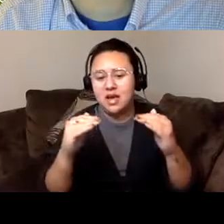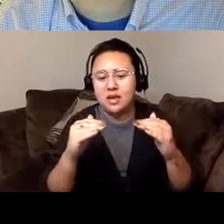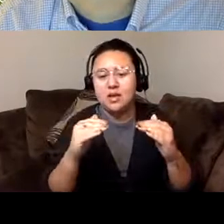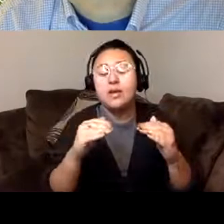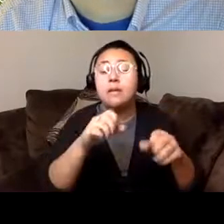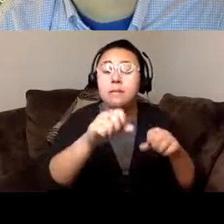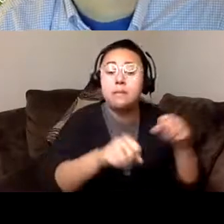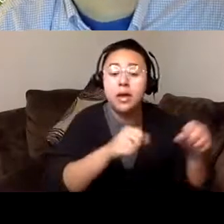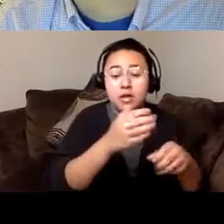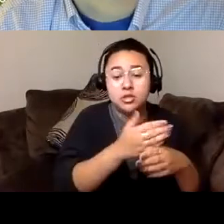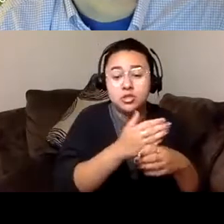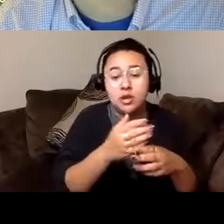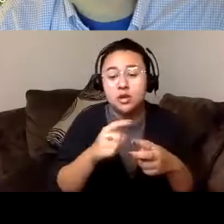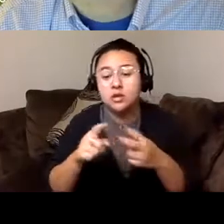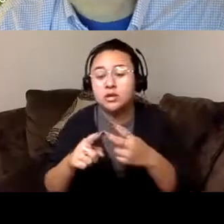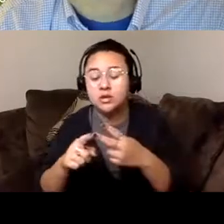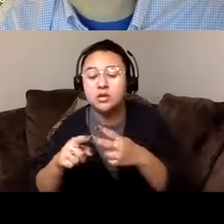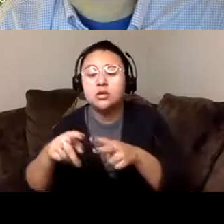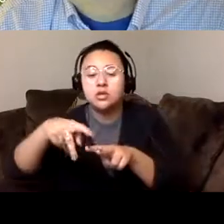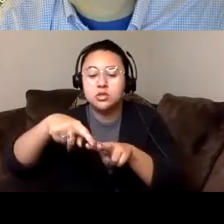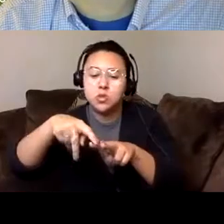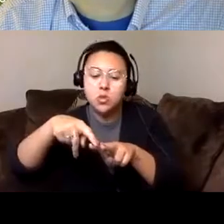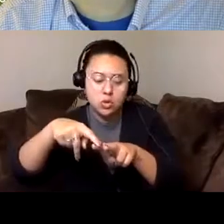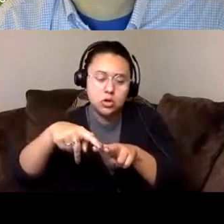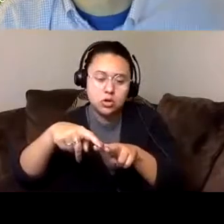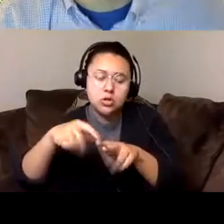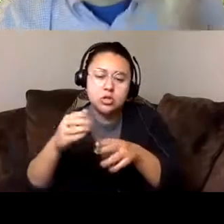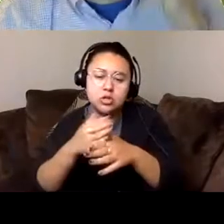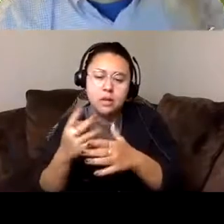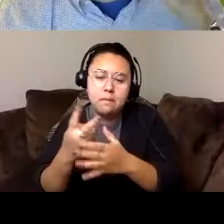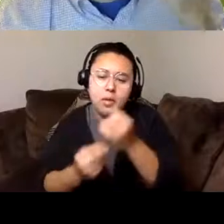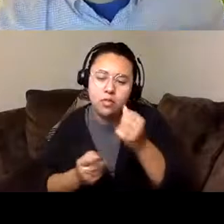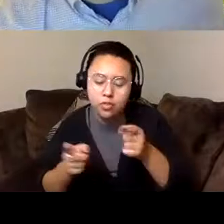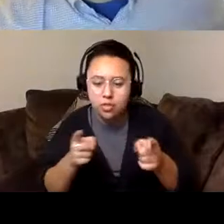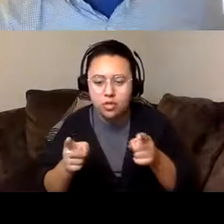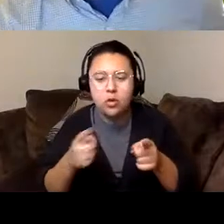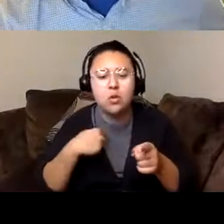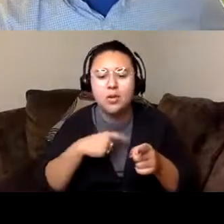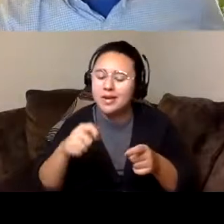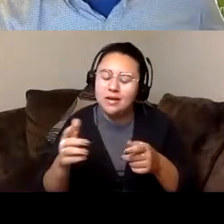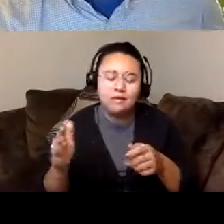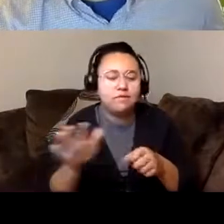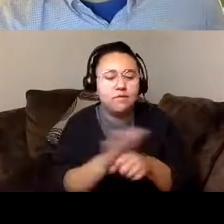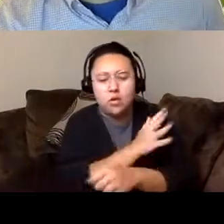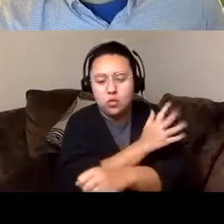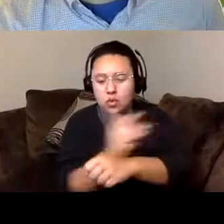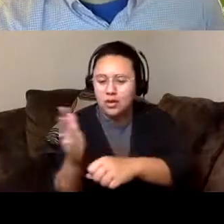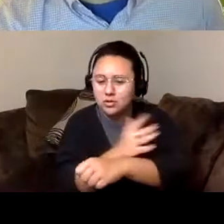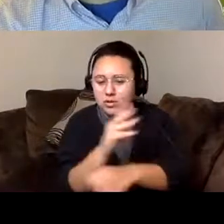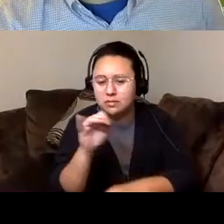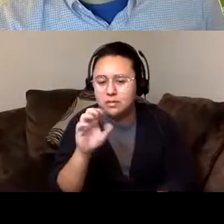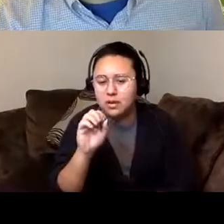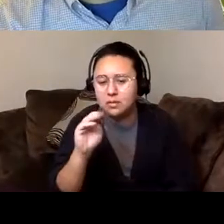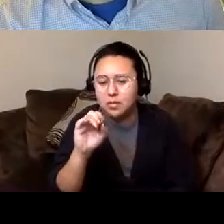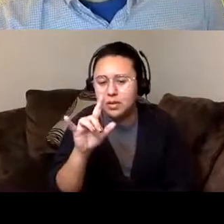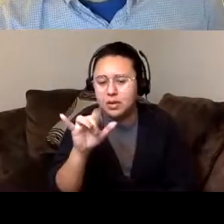both. So looking, we need a full range of micromobility and bike share is a preference to some of you